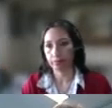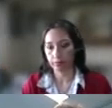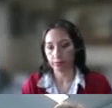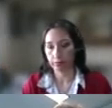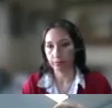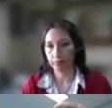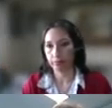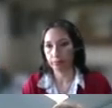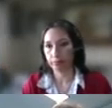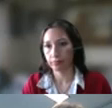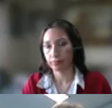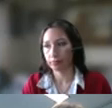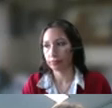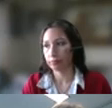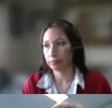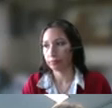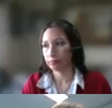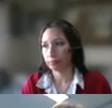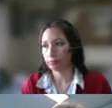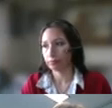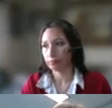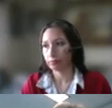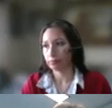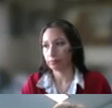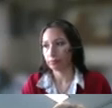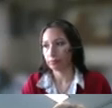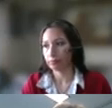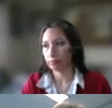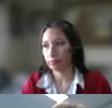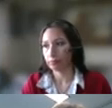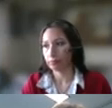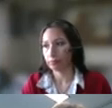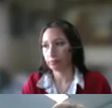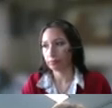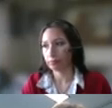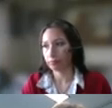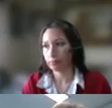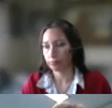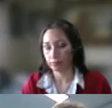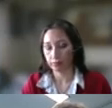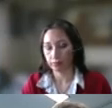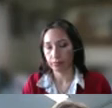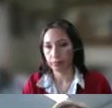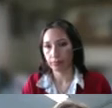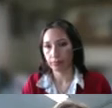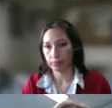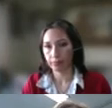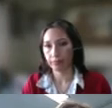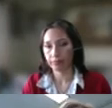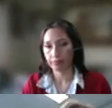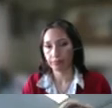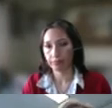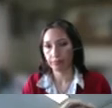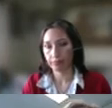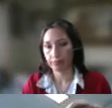My husband and I are retired, and we're getting ready to go to Montego Bay for our 10th anniversary.